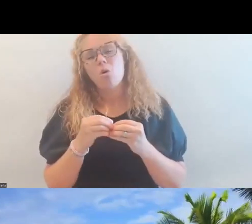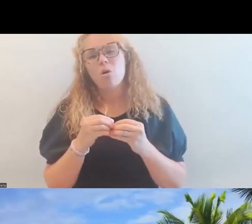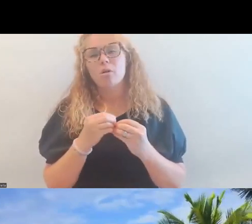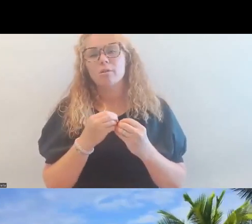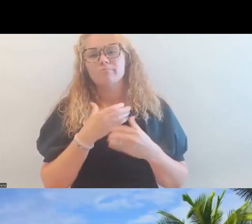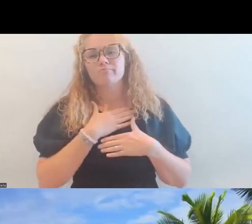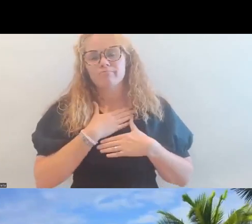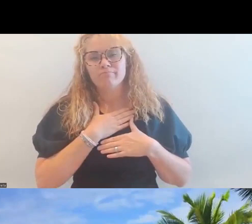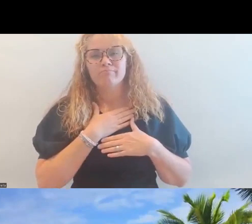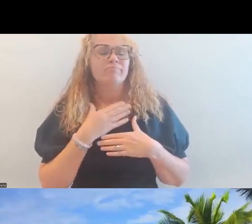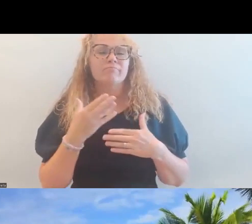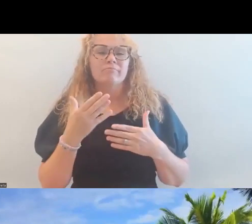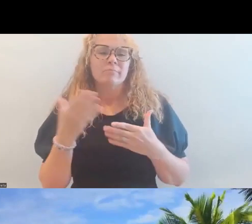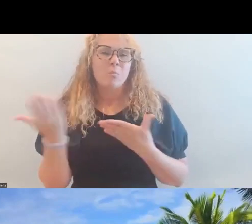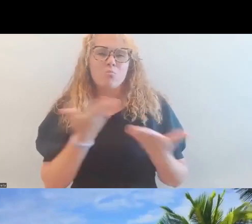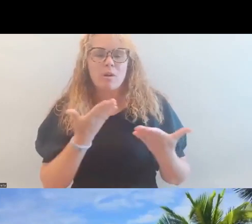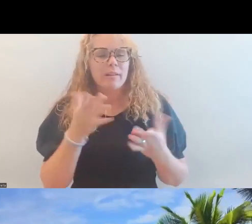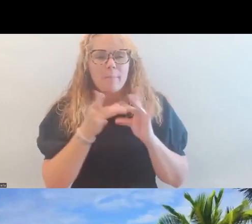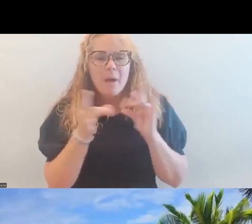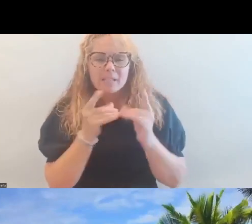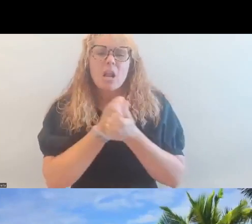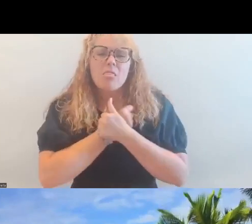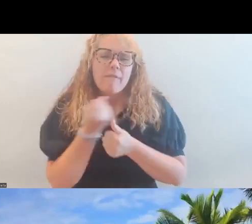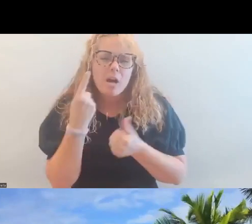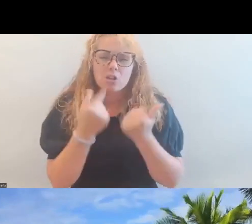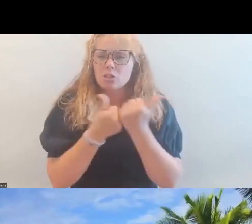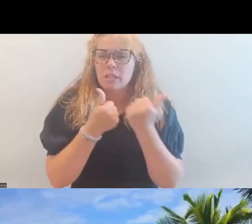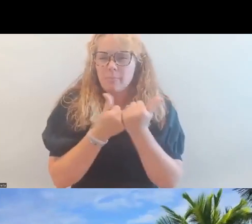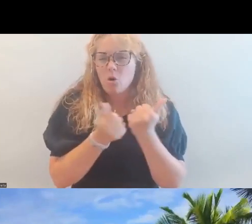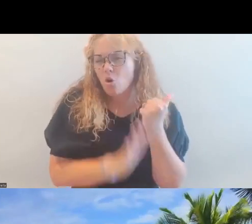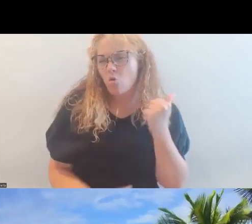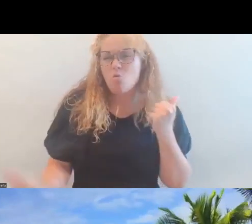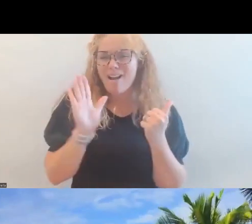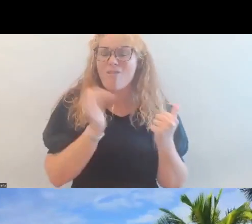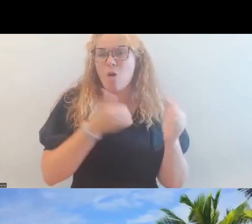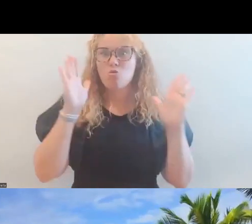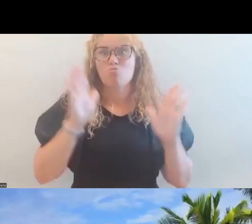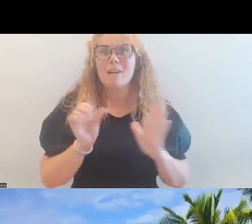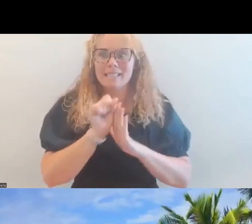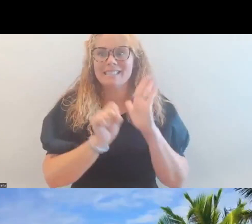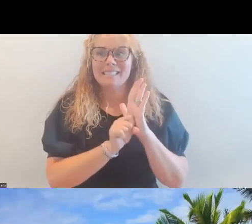Let's spread the message of love, understanding, and support throughout our great state.